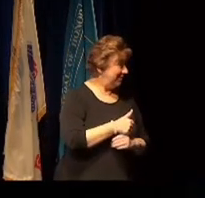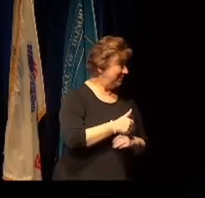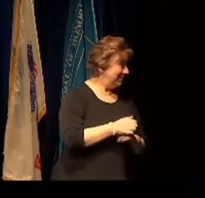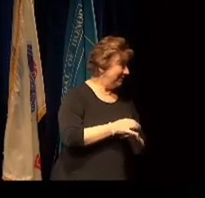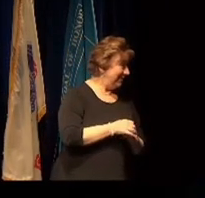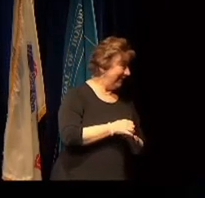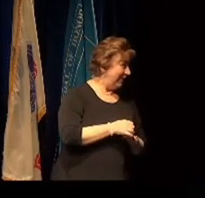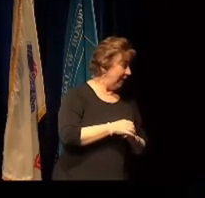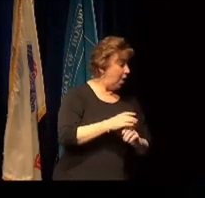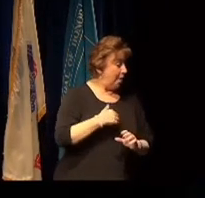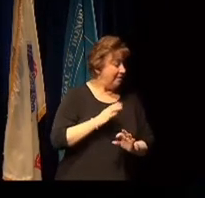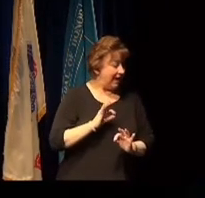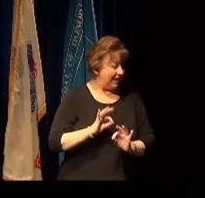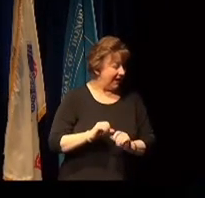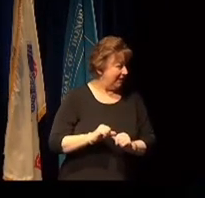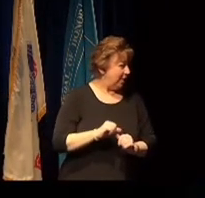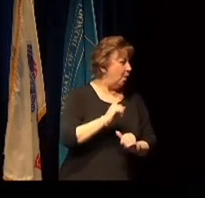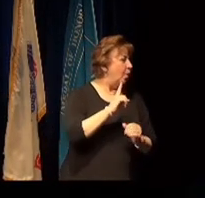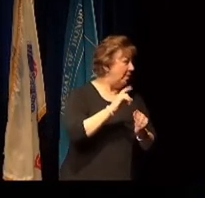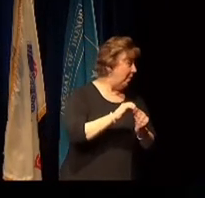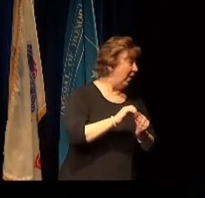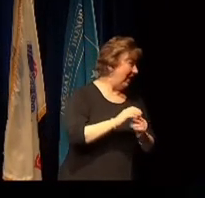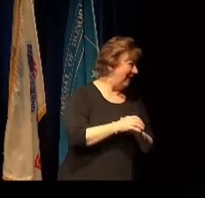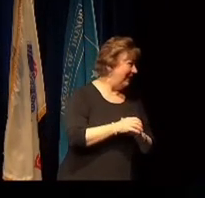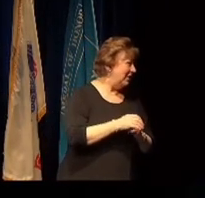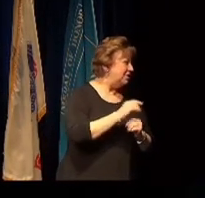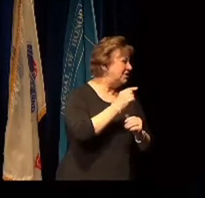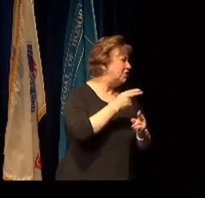And they'll all have an hour speech. No, I'm not kidding.